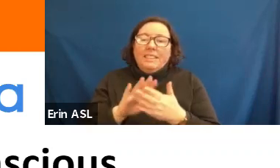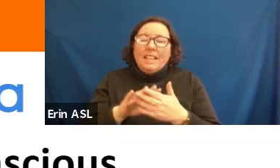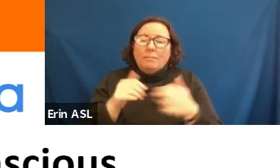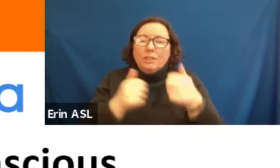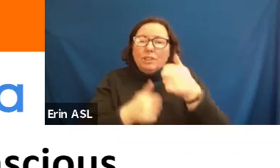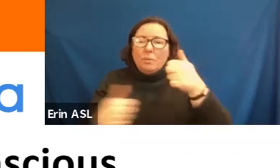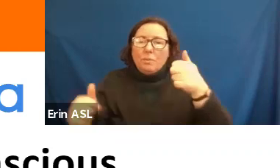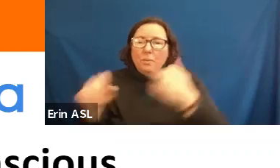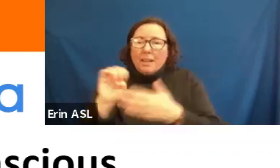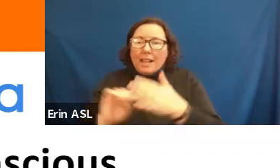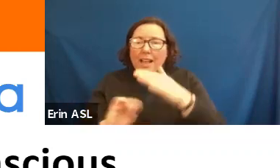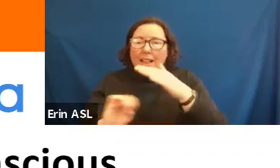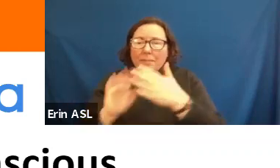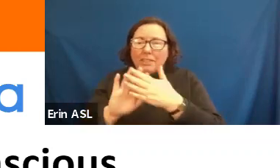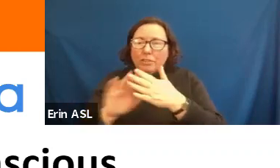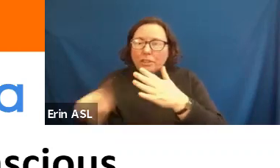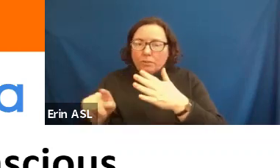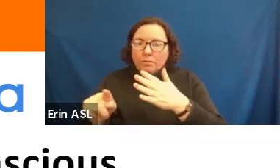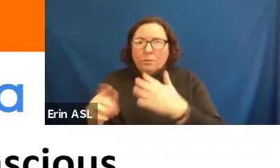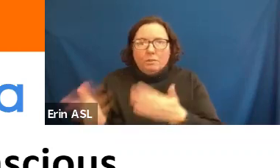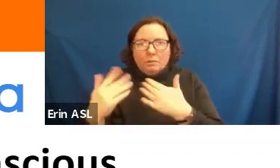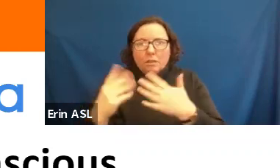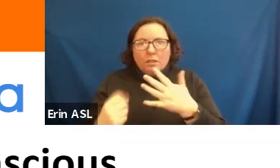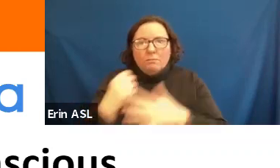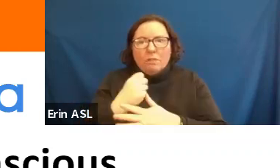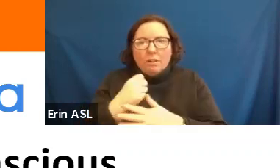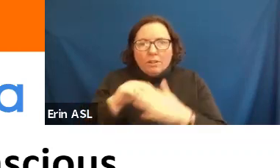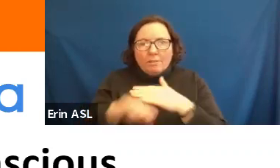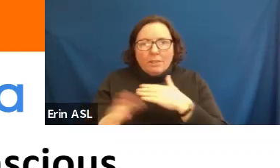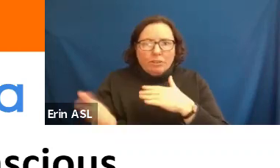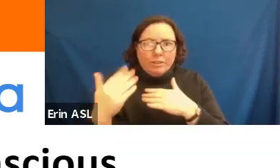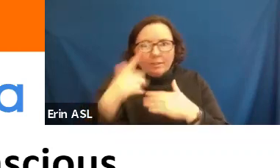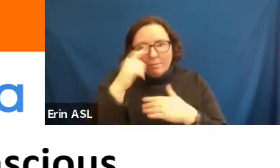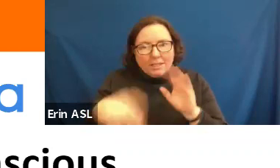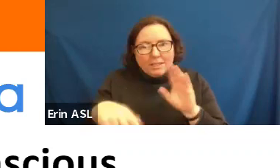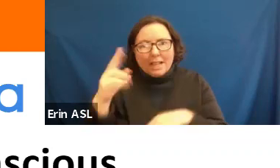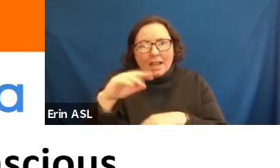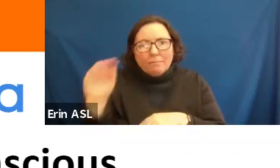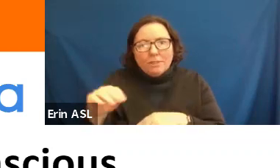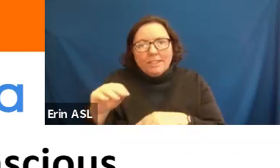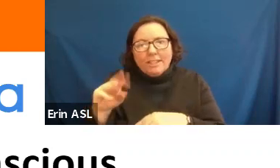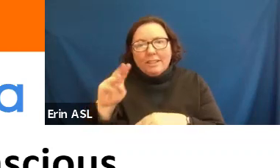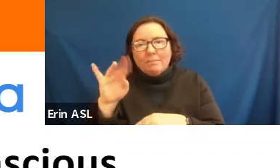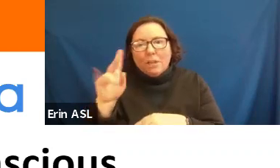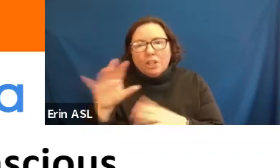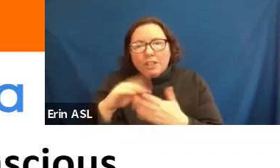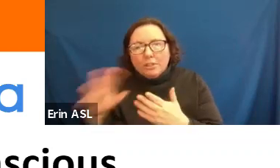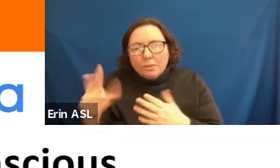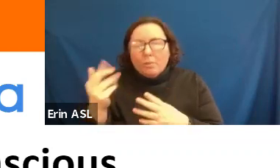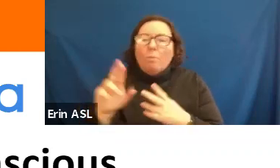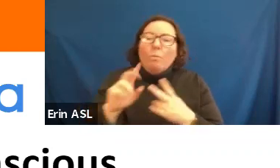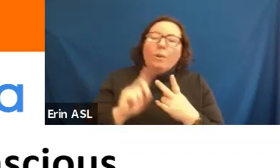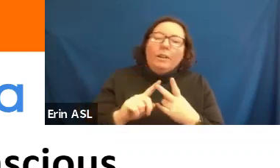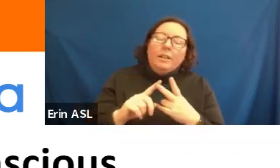prioritized admission from certain schools based on racial composition, or